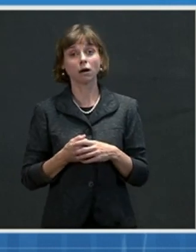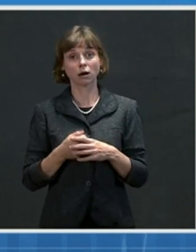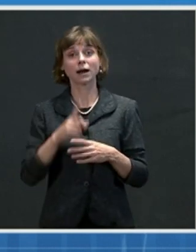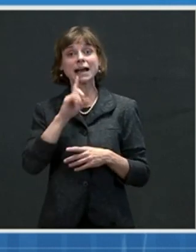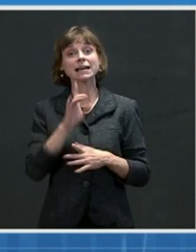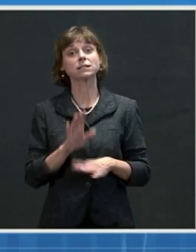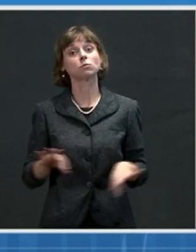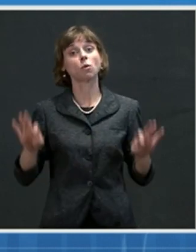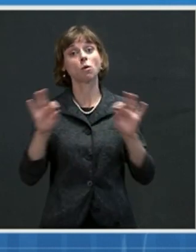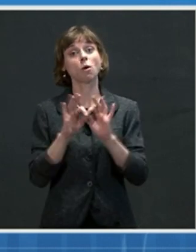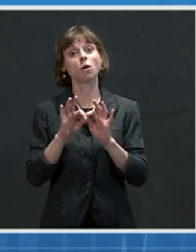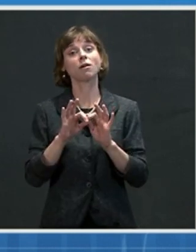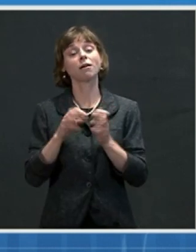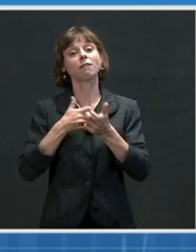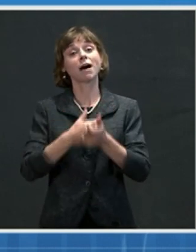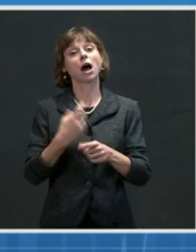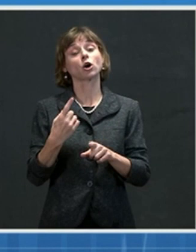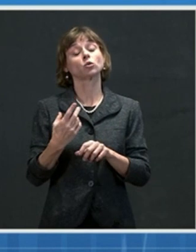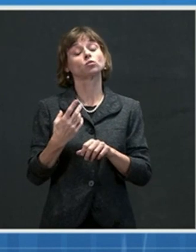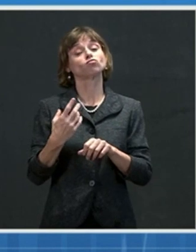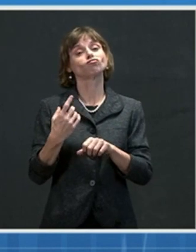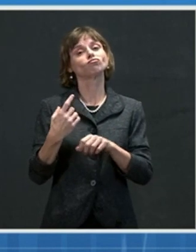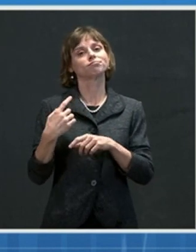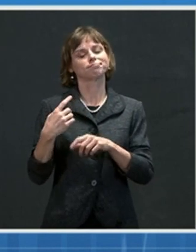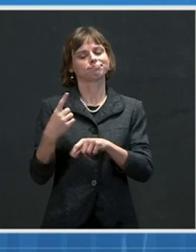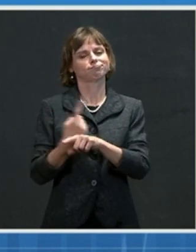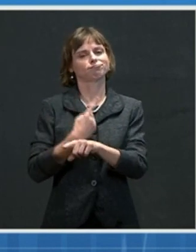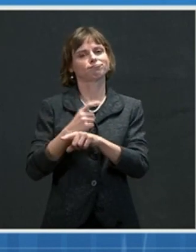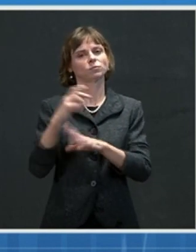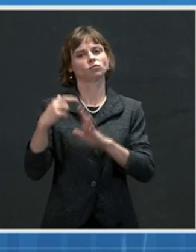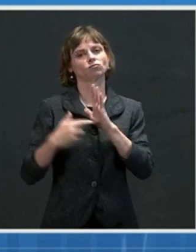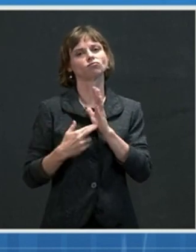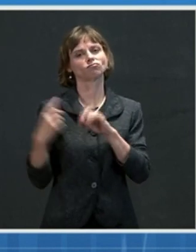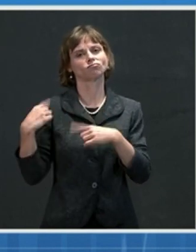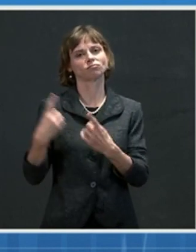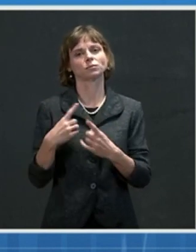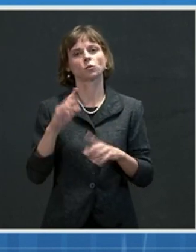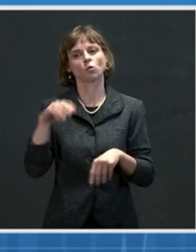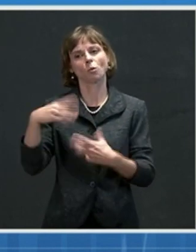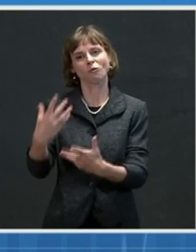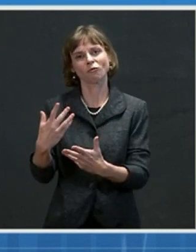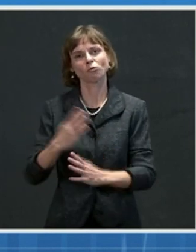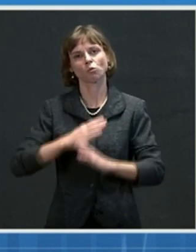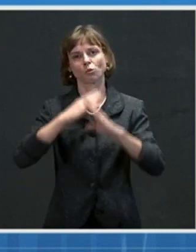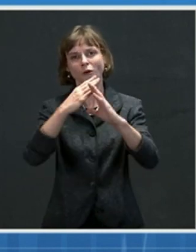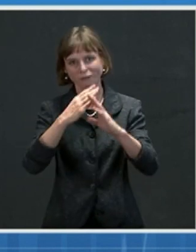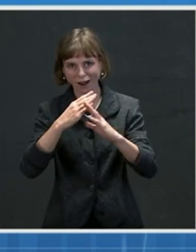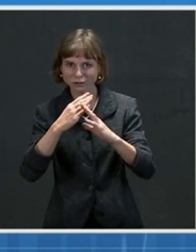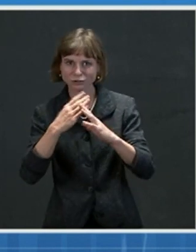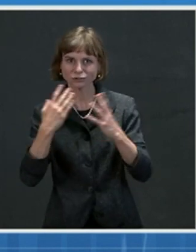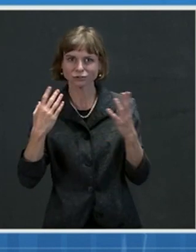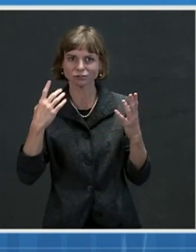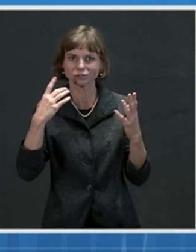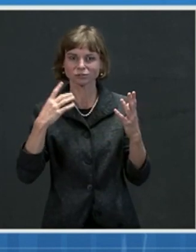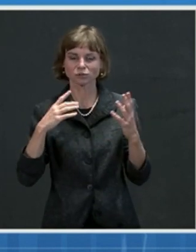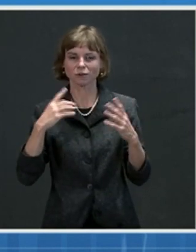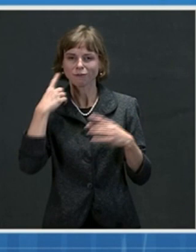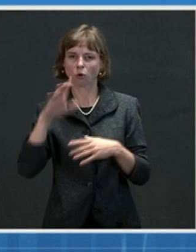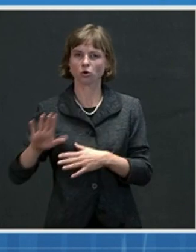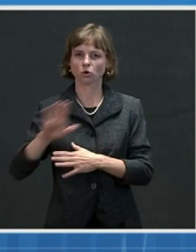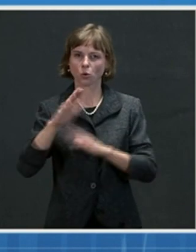masks should be used in combination with other prevention measures to offer you and your community the most protection from